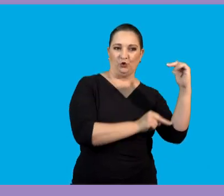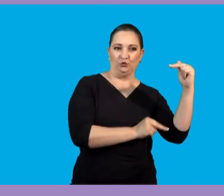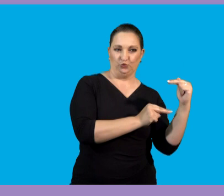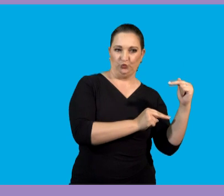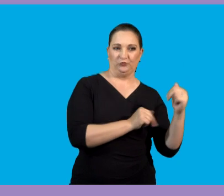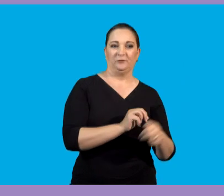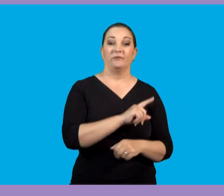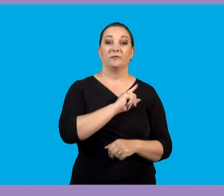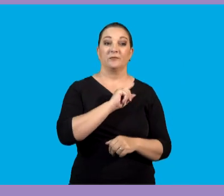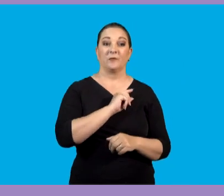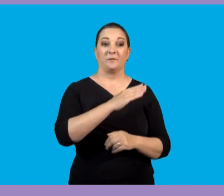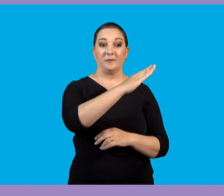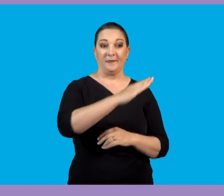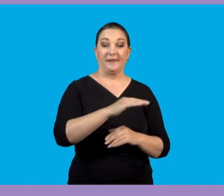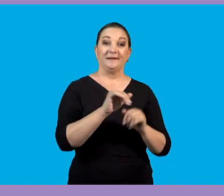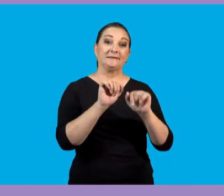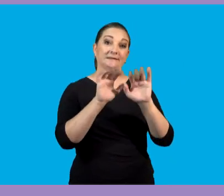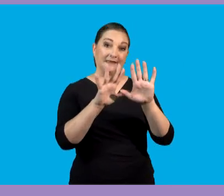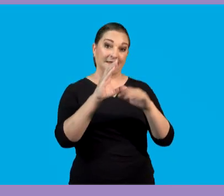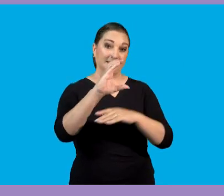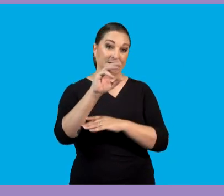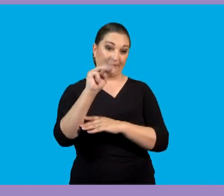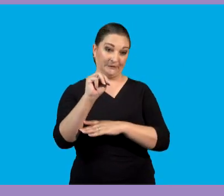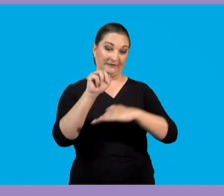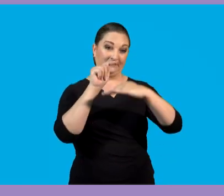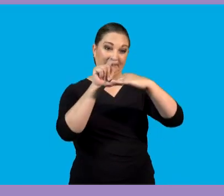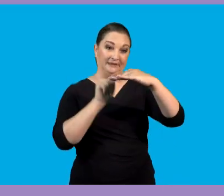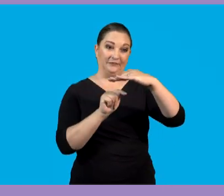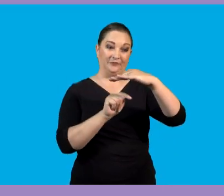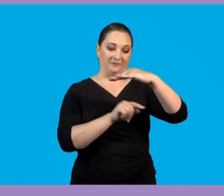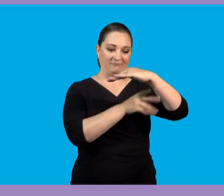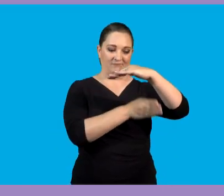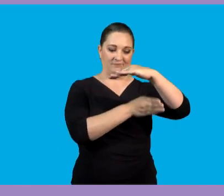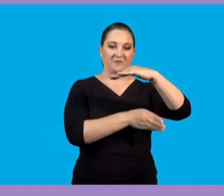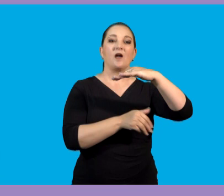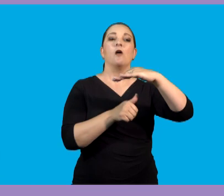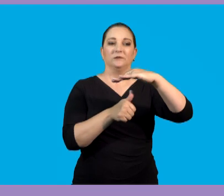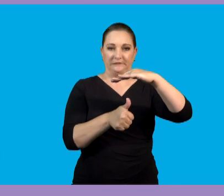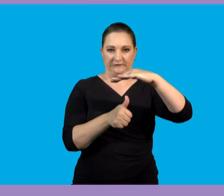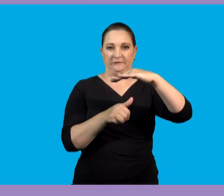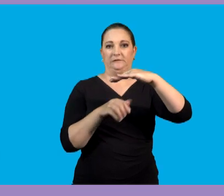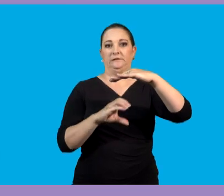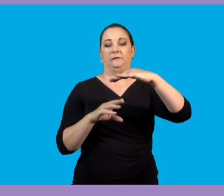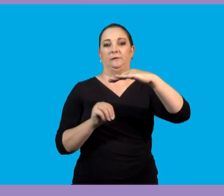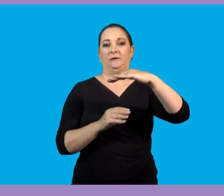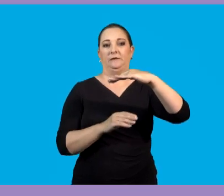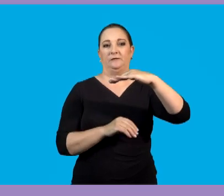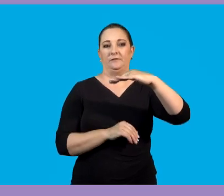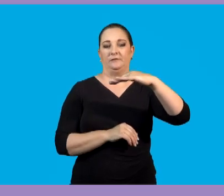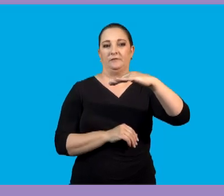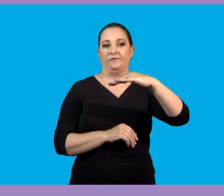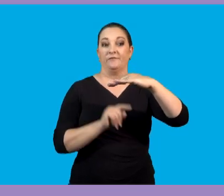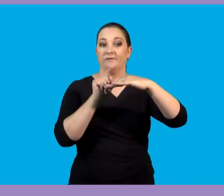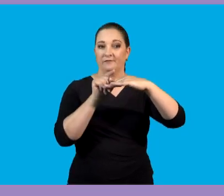And AB is equals to 6 centimeters. Now, that